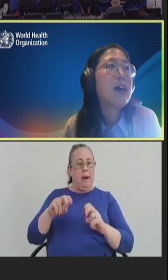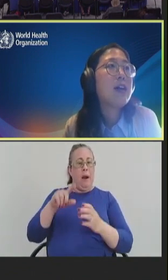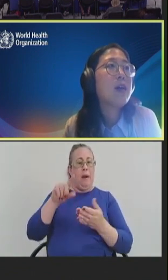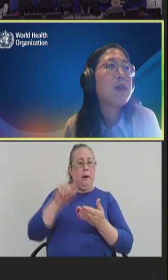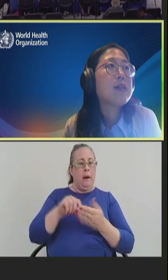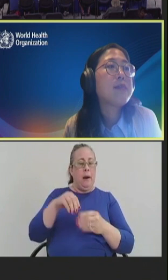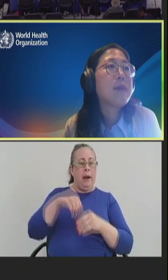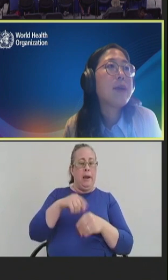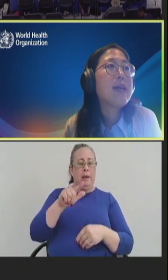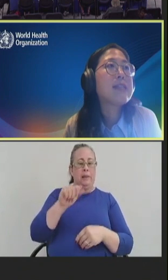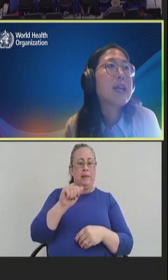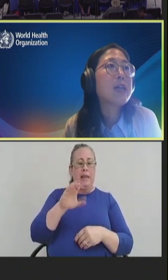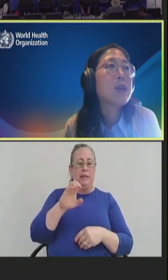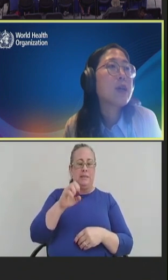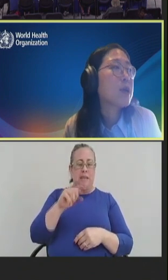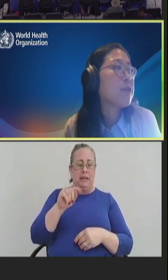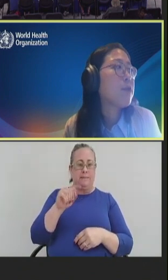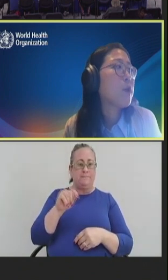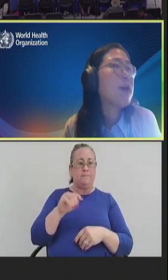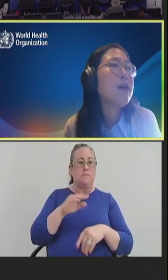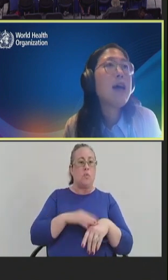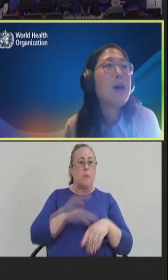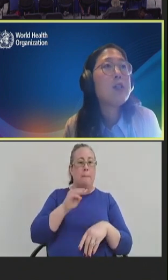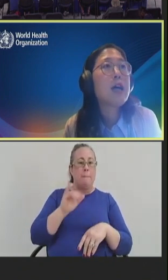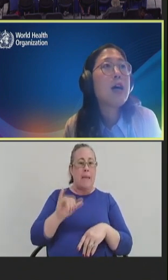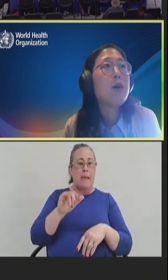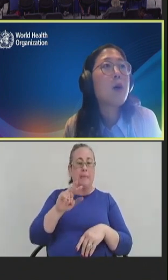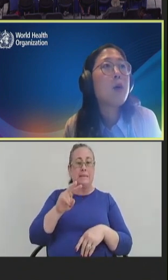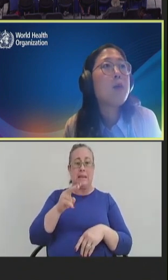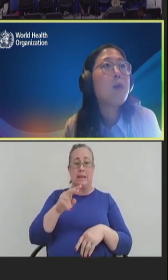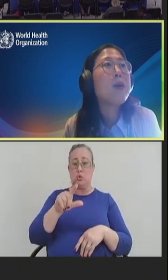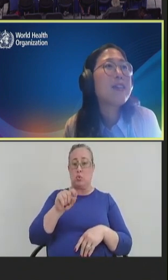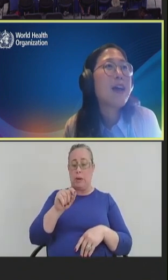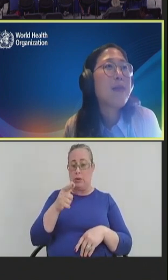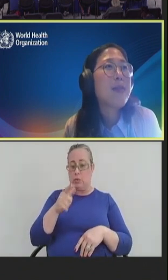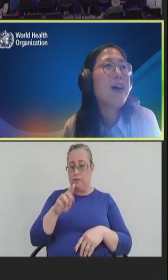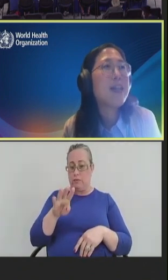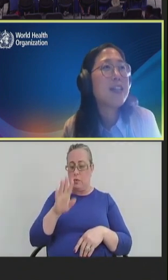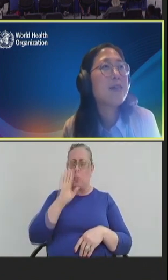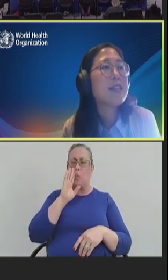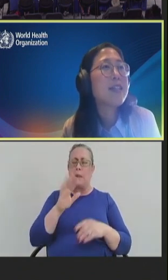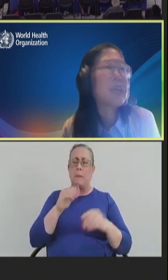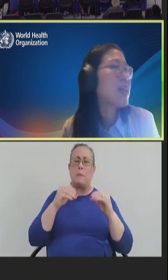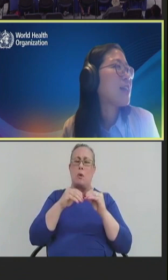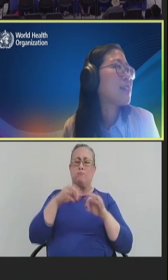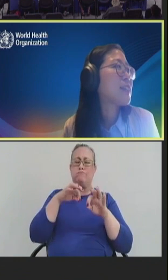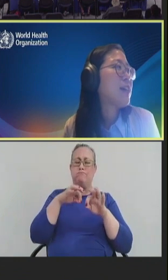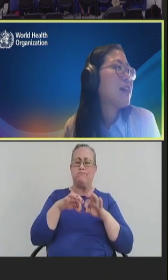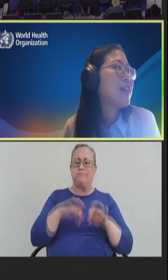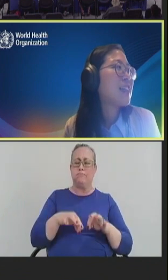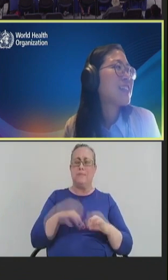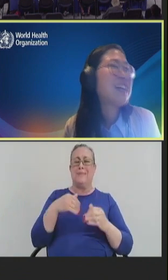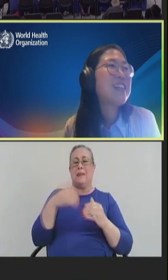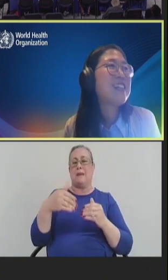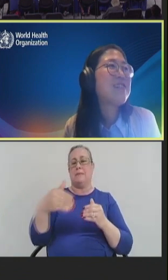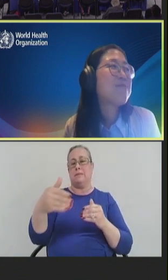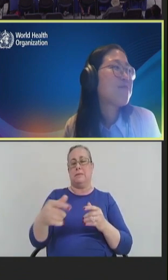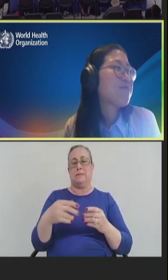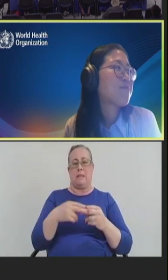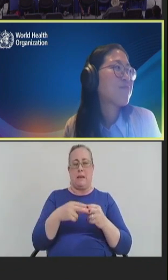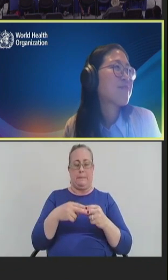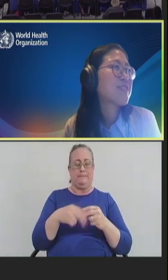Lancet on May 2nd, 2024, which I'll go more in depth in the next slides. Next